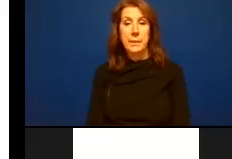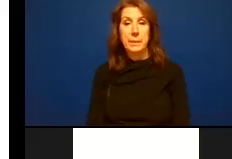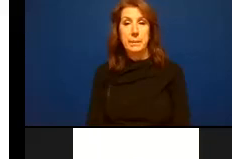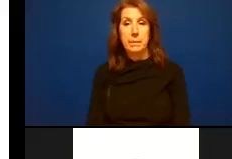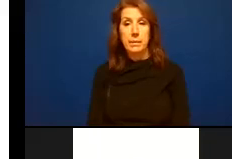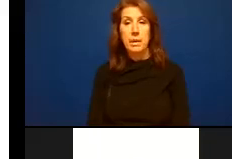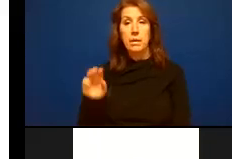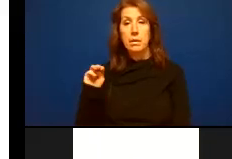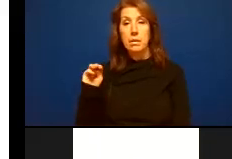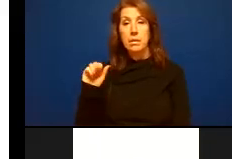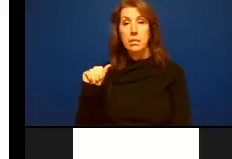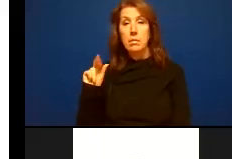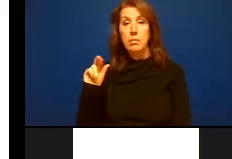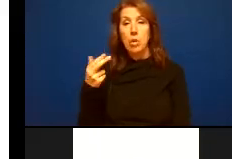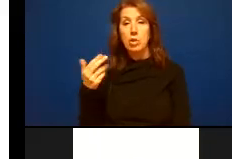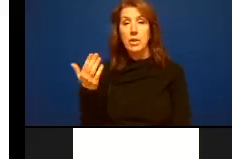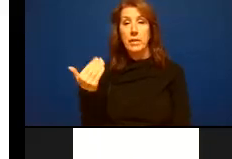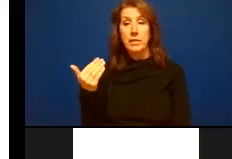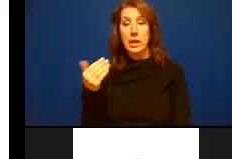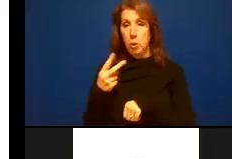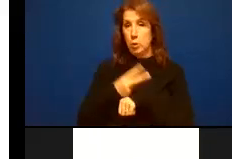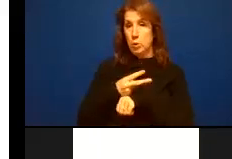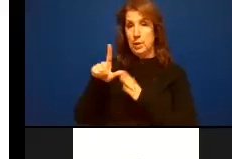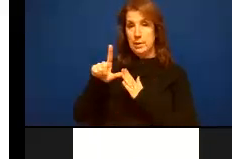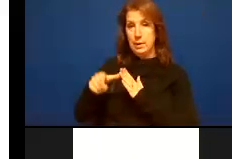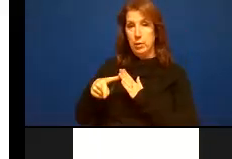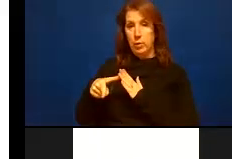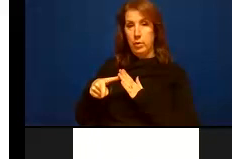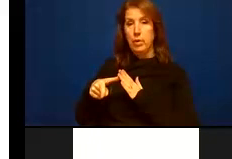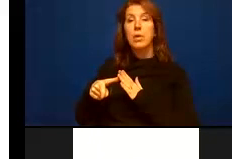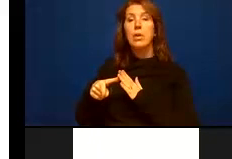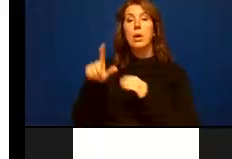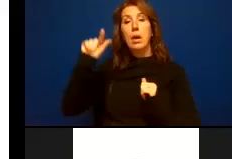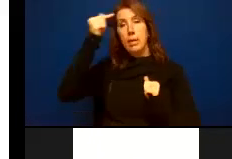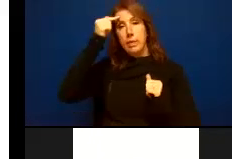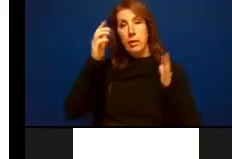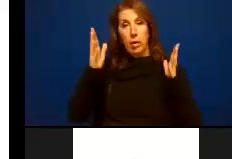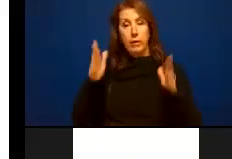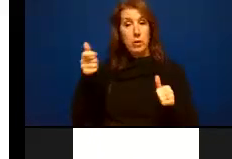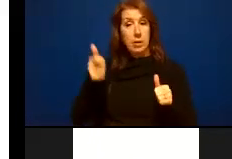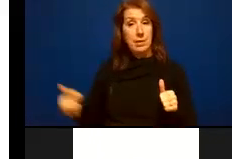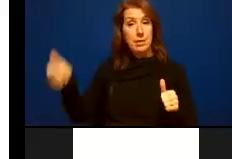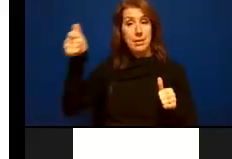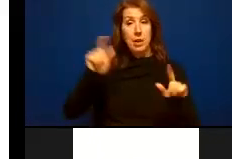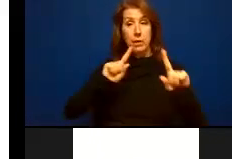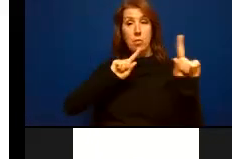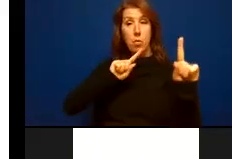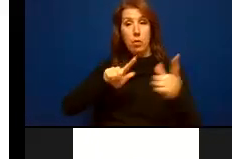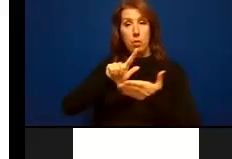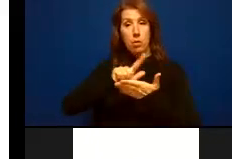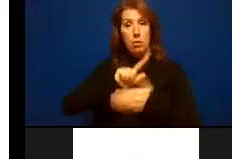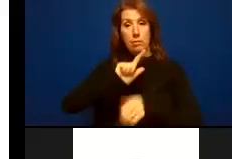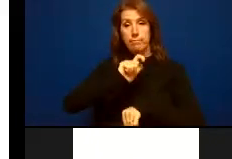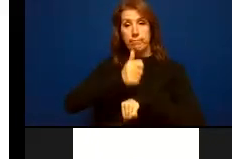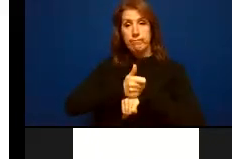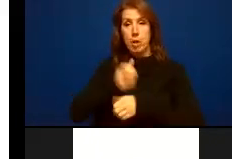On March 15th, which was 2 days later, the governor's executive order authorized limits